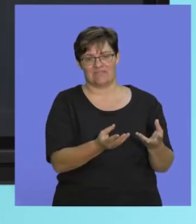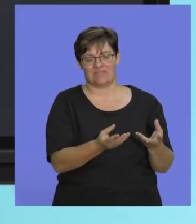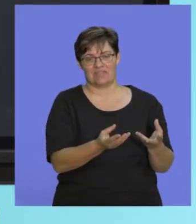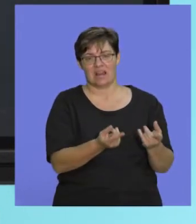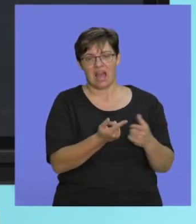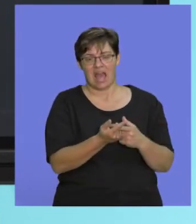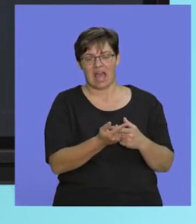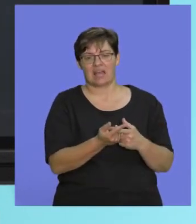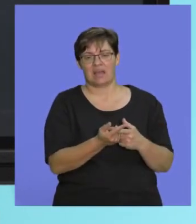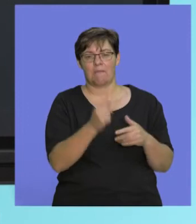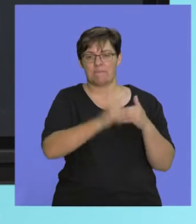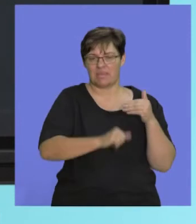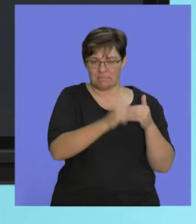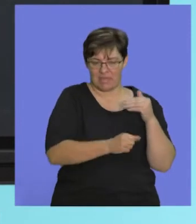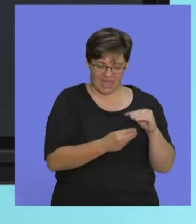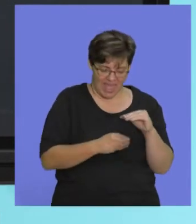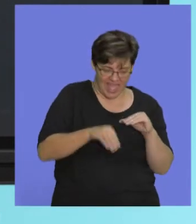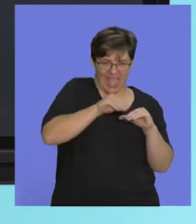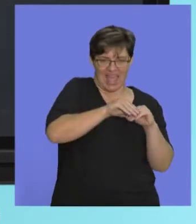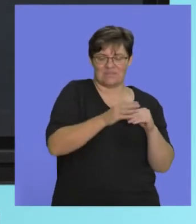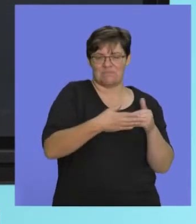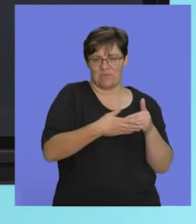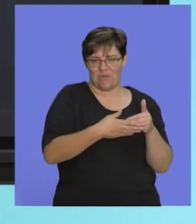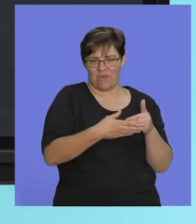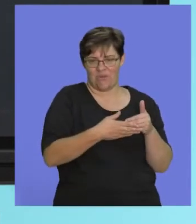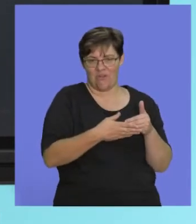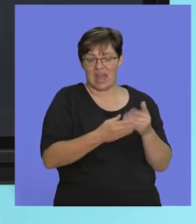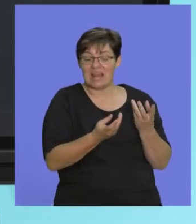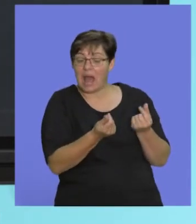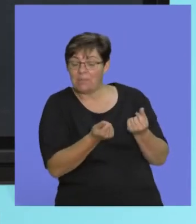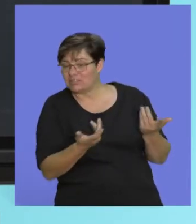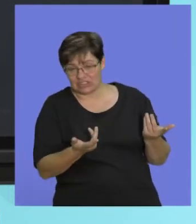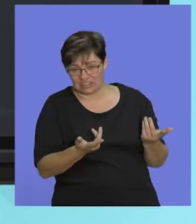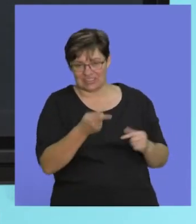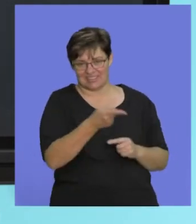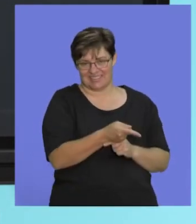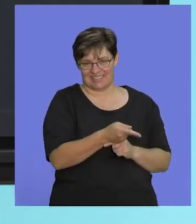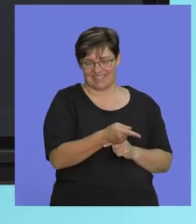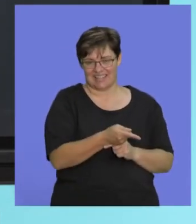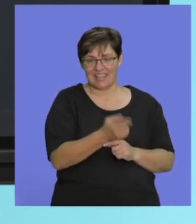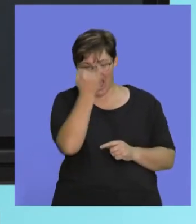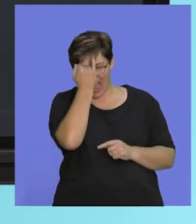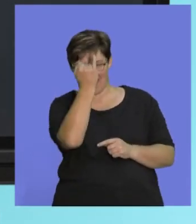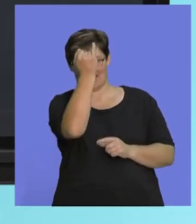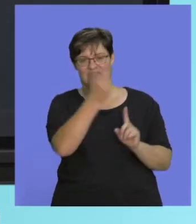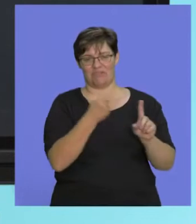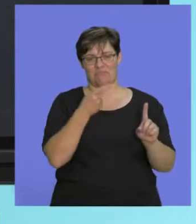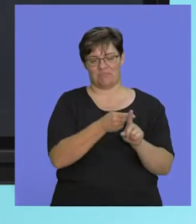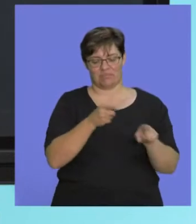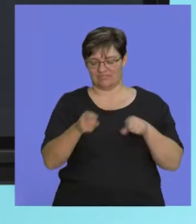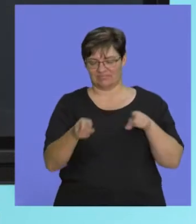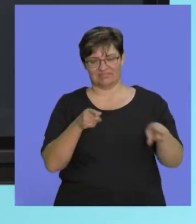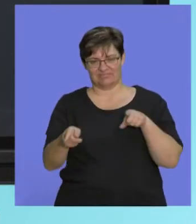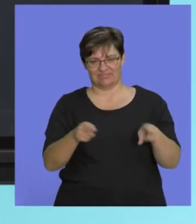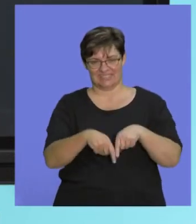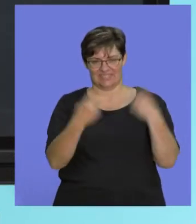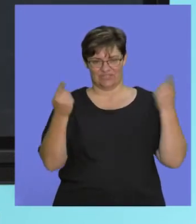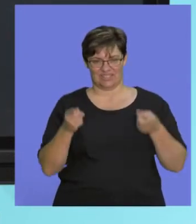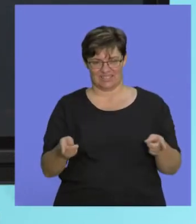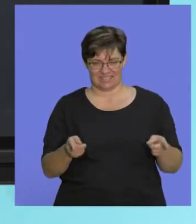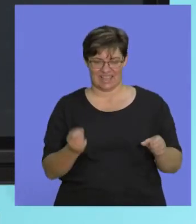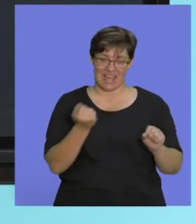as dividends each and every month, and how much that is going to be. So that's the big idea between the